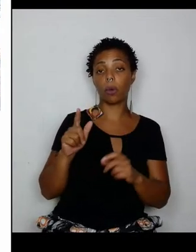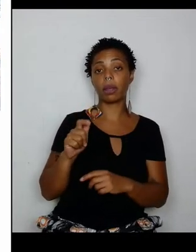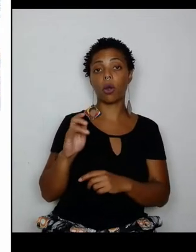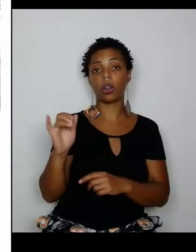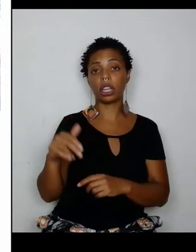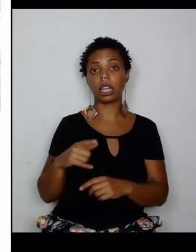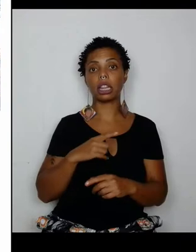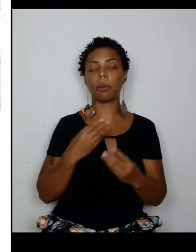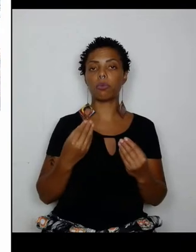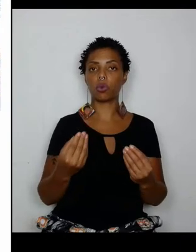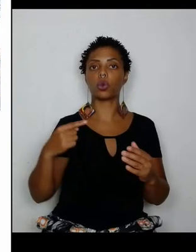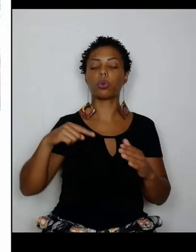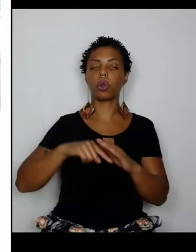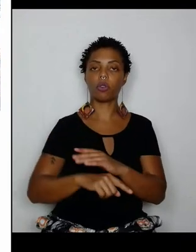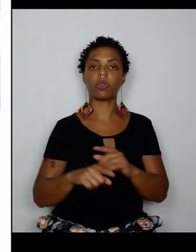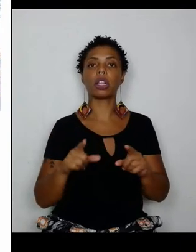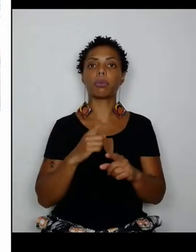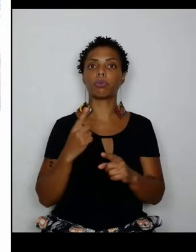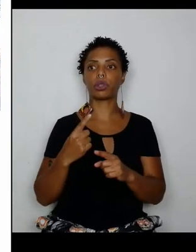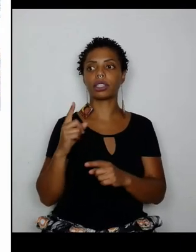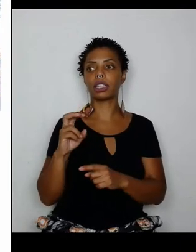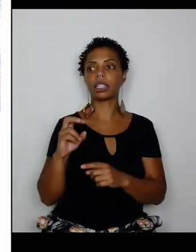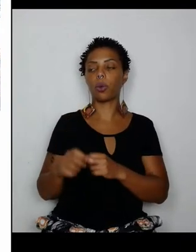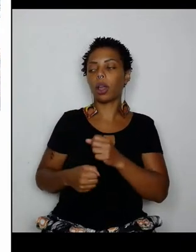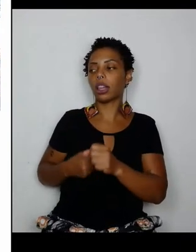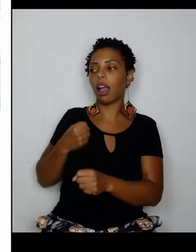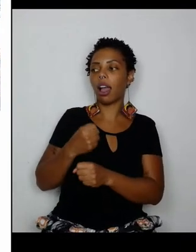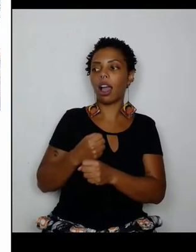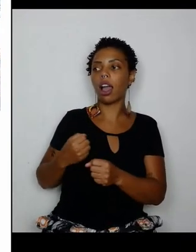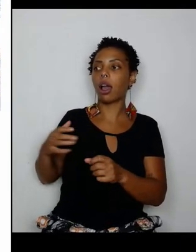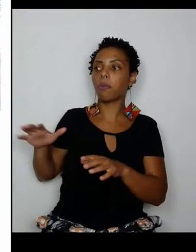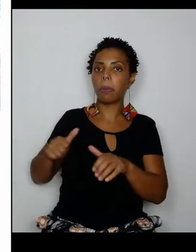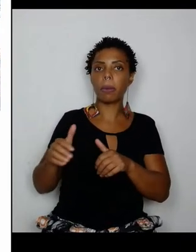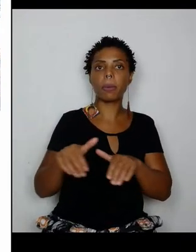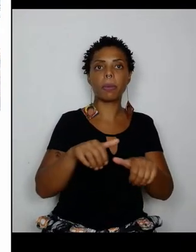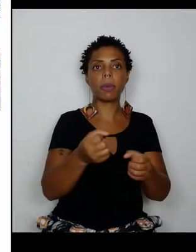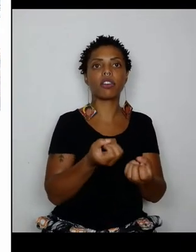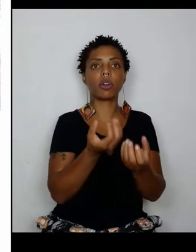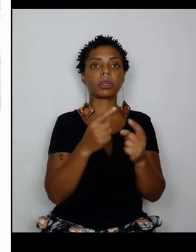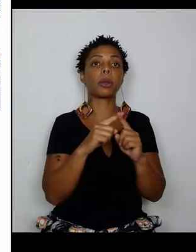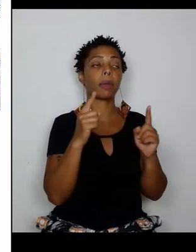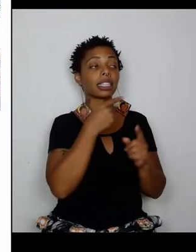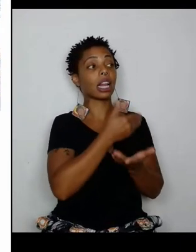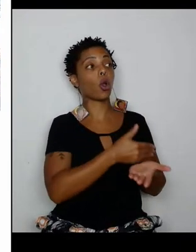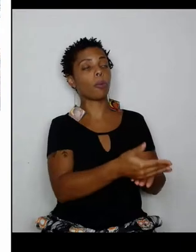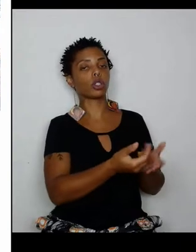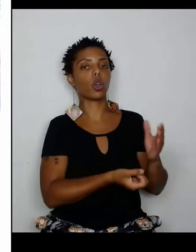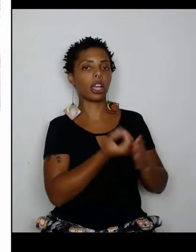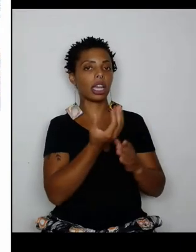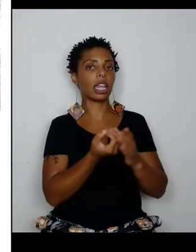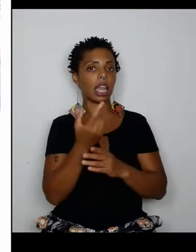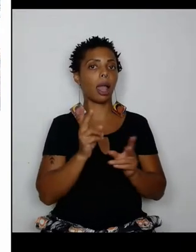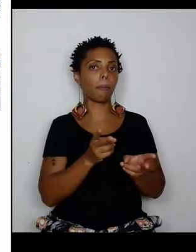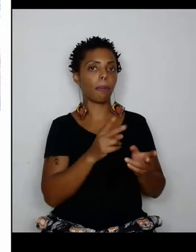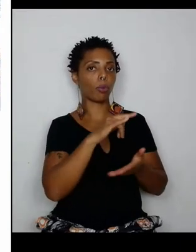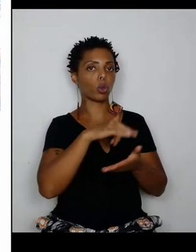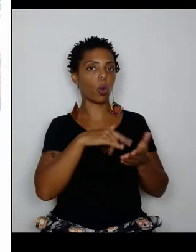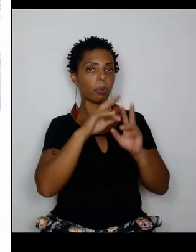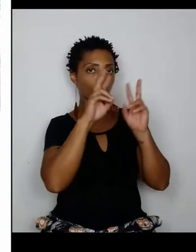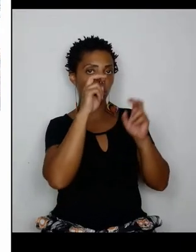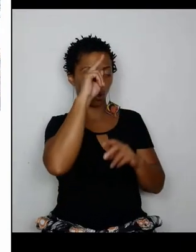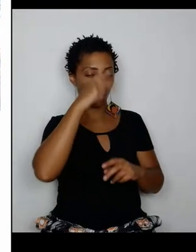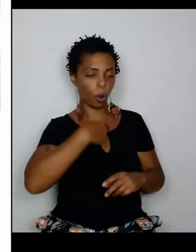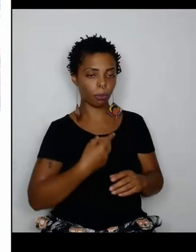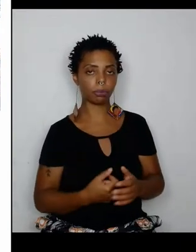years since he first began creating and across multiple continents yet the scholarship on gogan too often draws on a